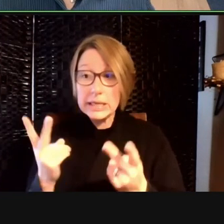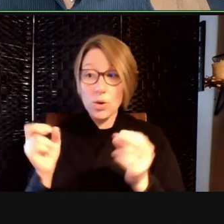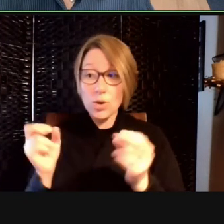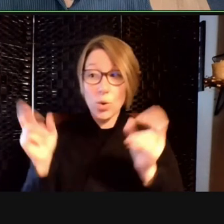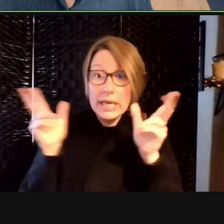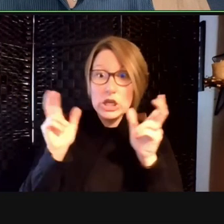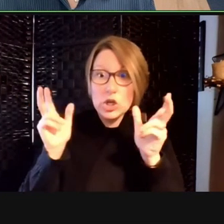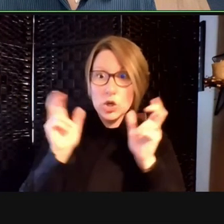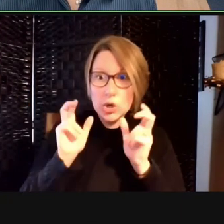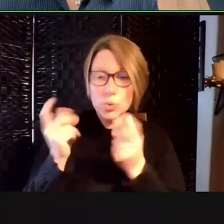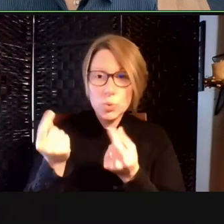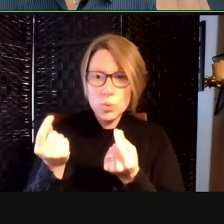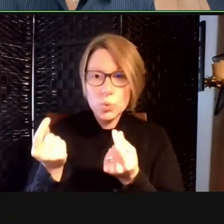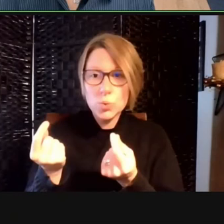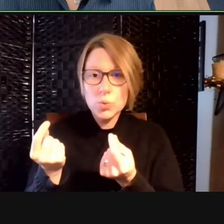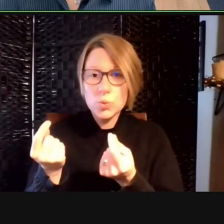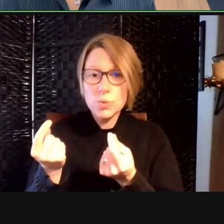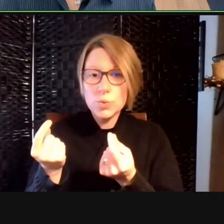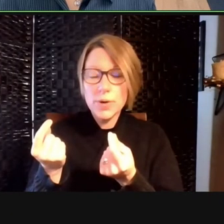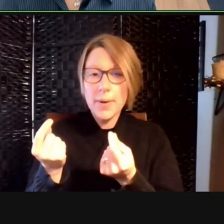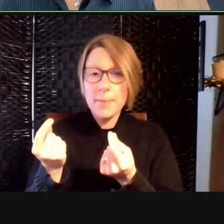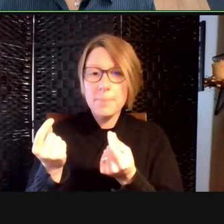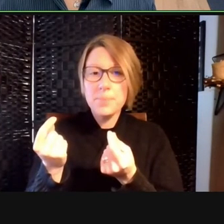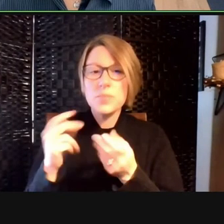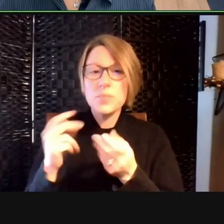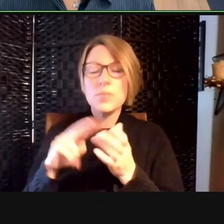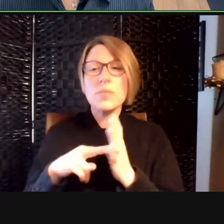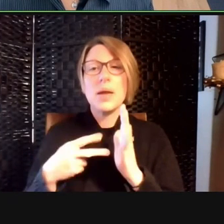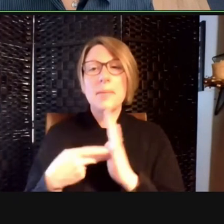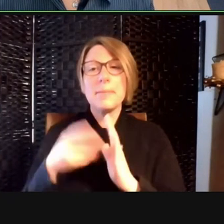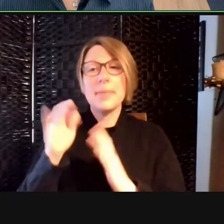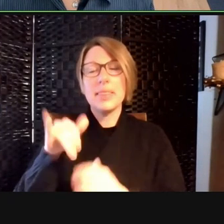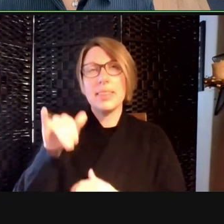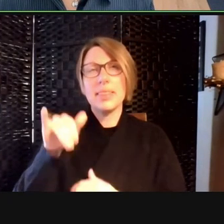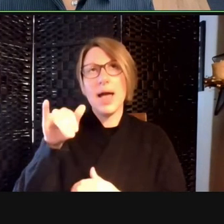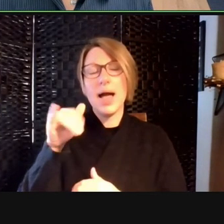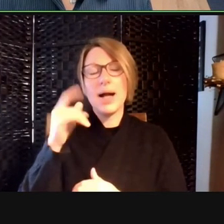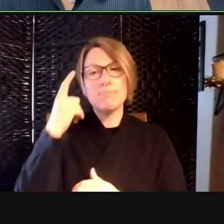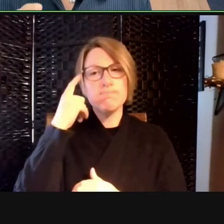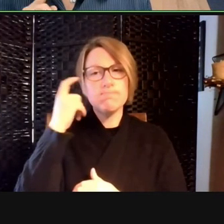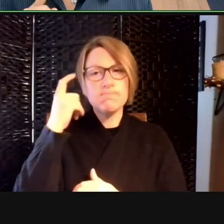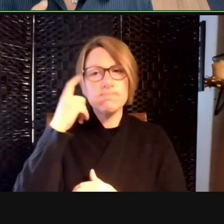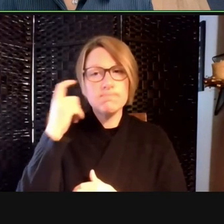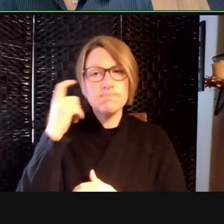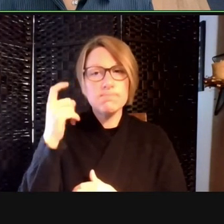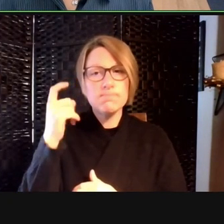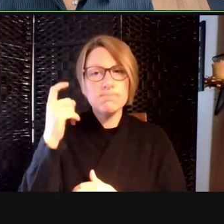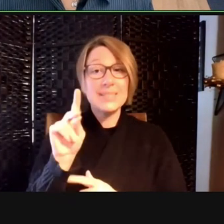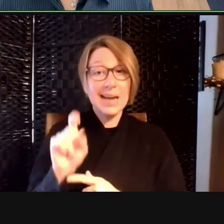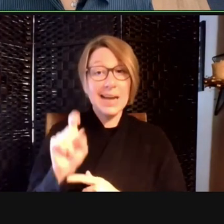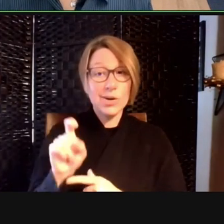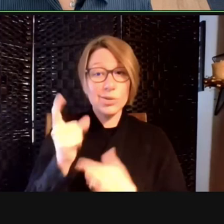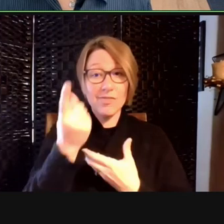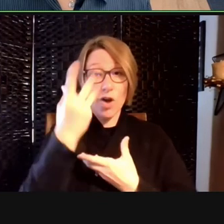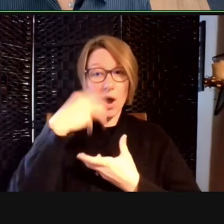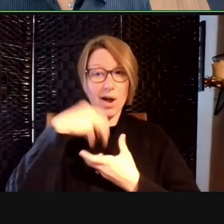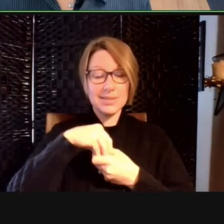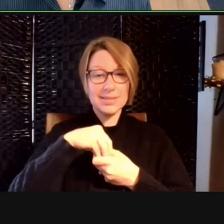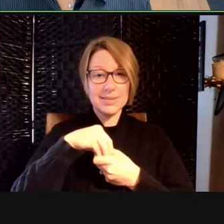in, this is indicating that the suspicion or diagnosis of autism is based on our observations of the